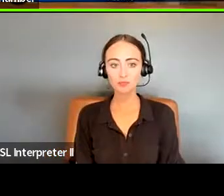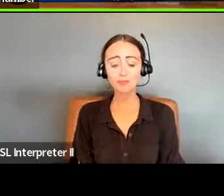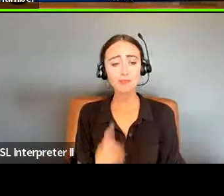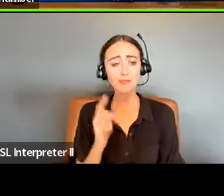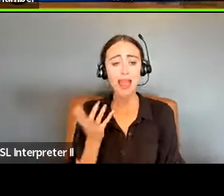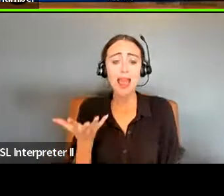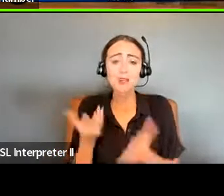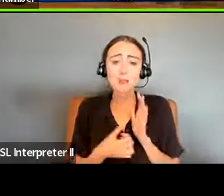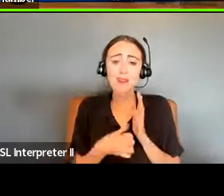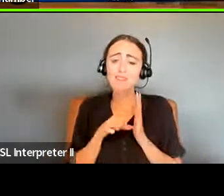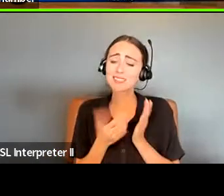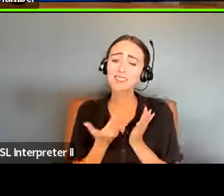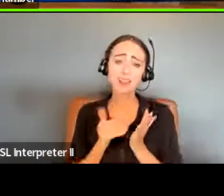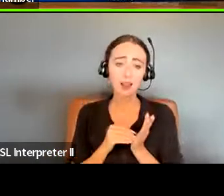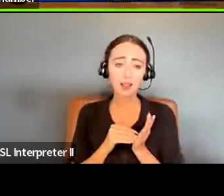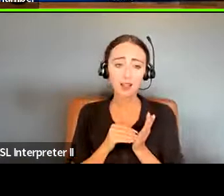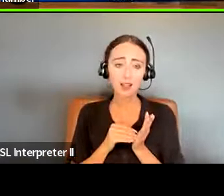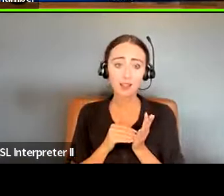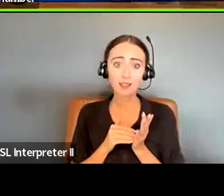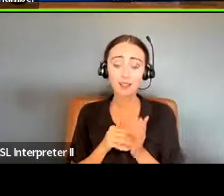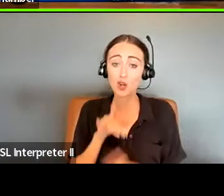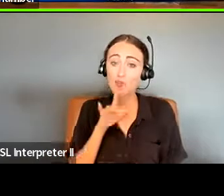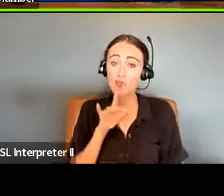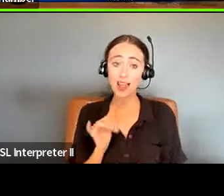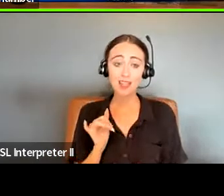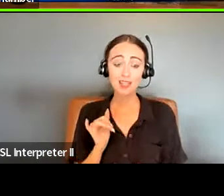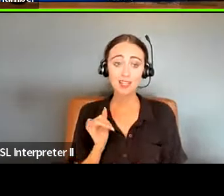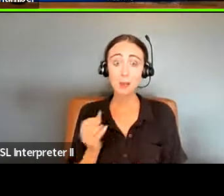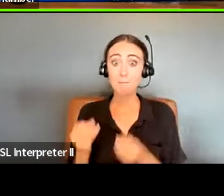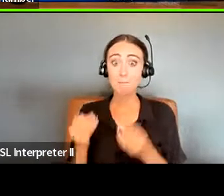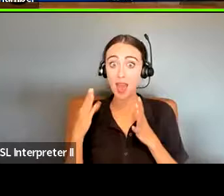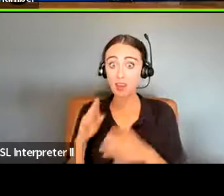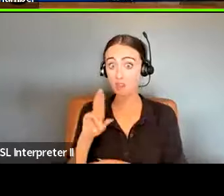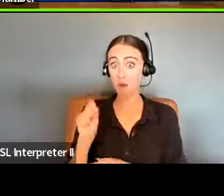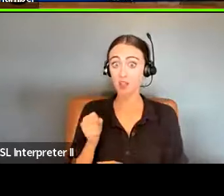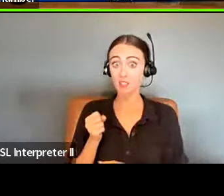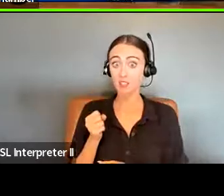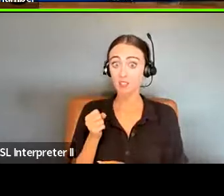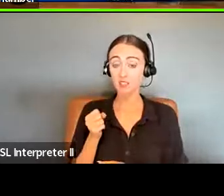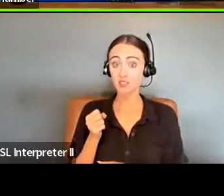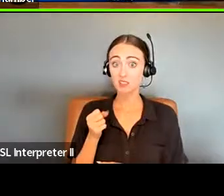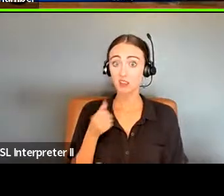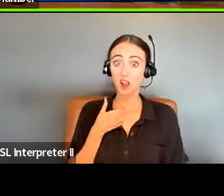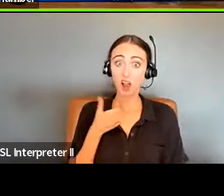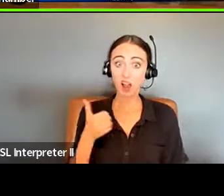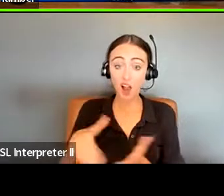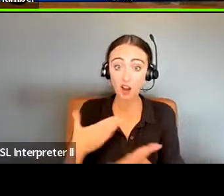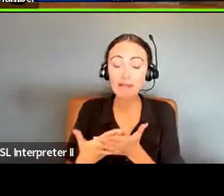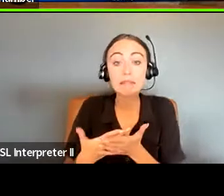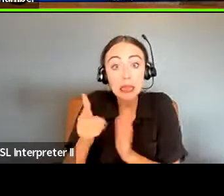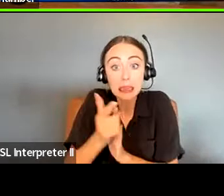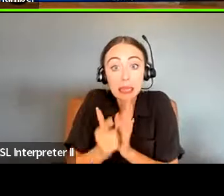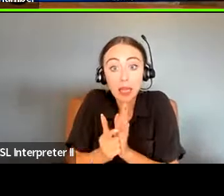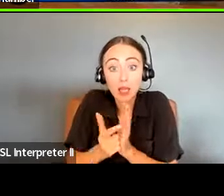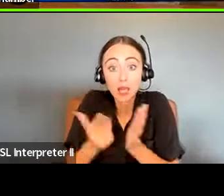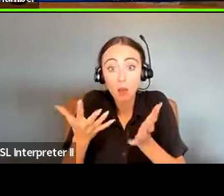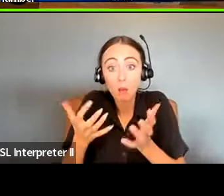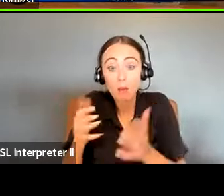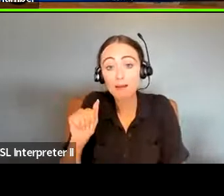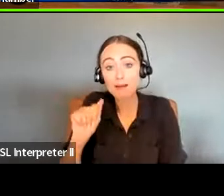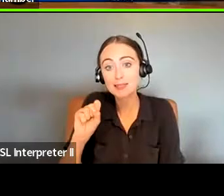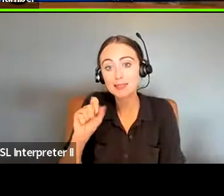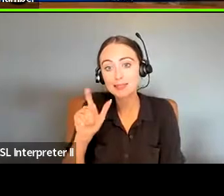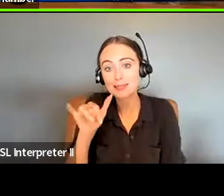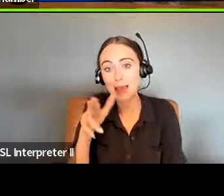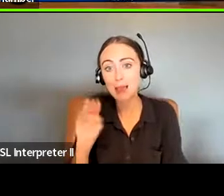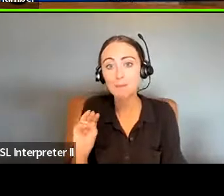just want to emphasize again, the reality is that many of those bused who are in the United States legally are seeking asylum, and